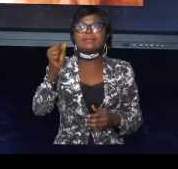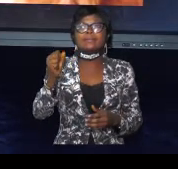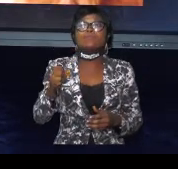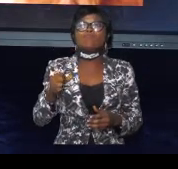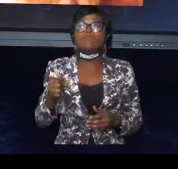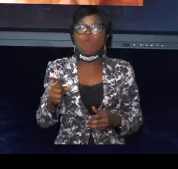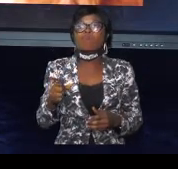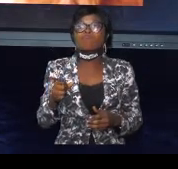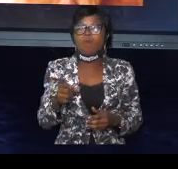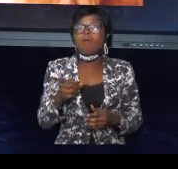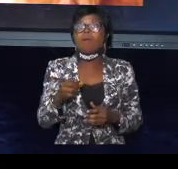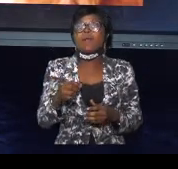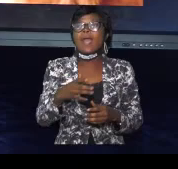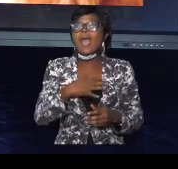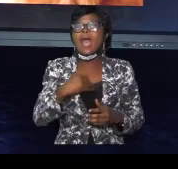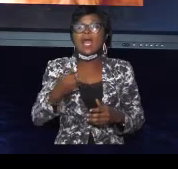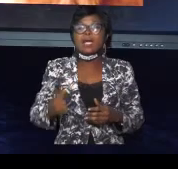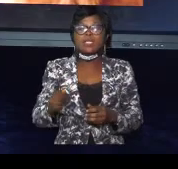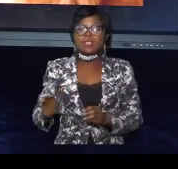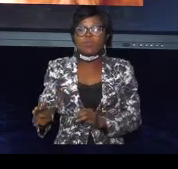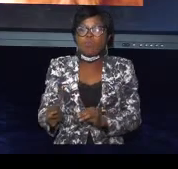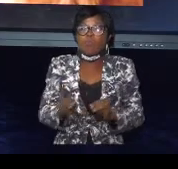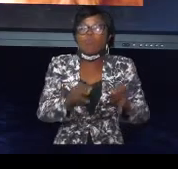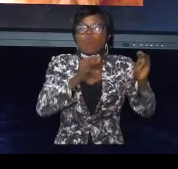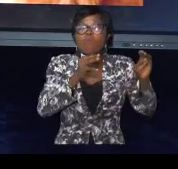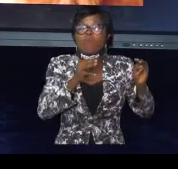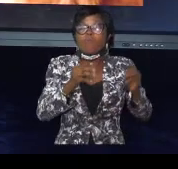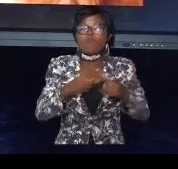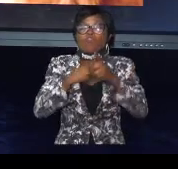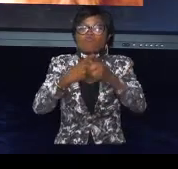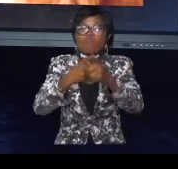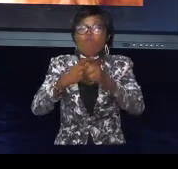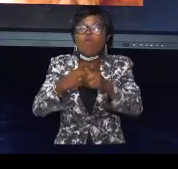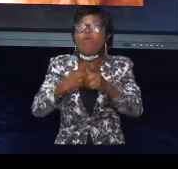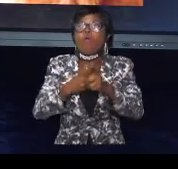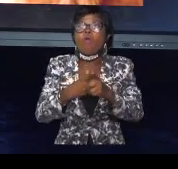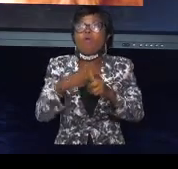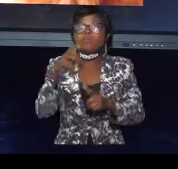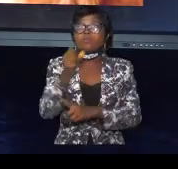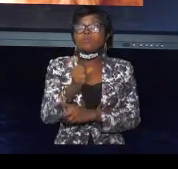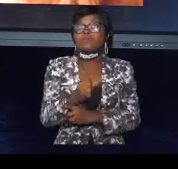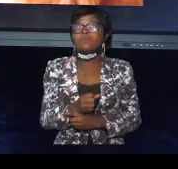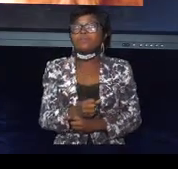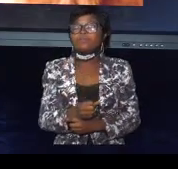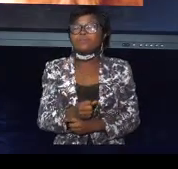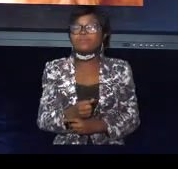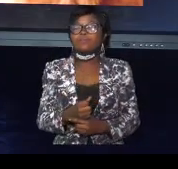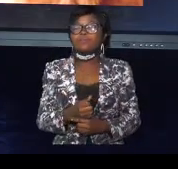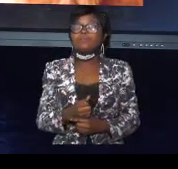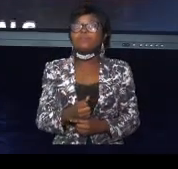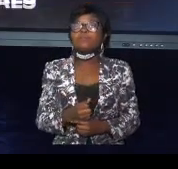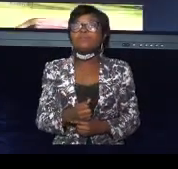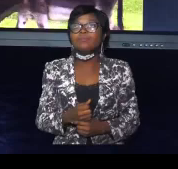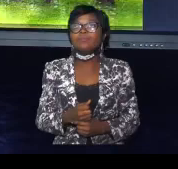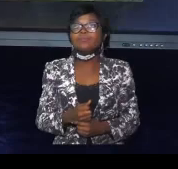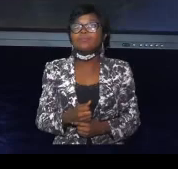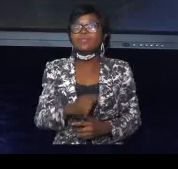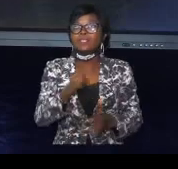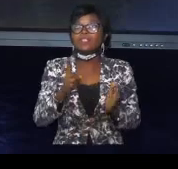called barking. A dog barks. And its kind of motion is called running. It runs.